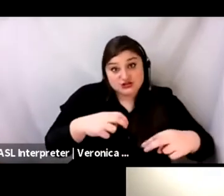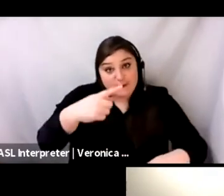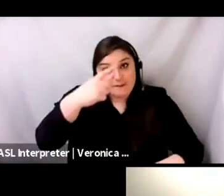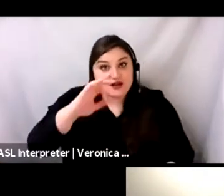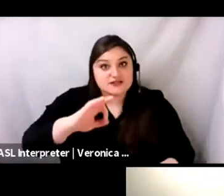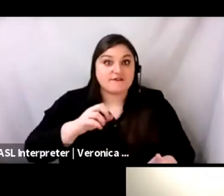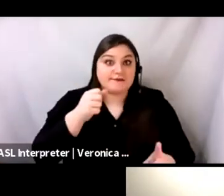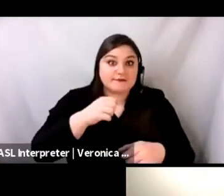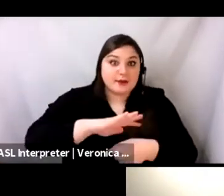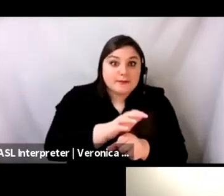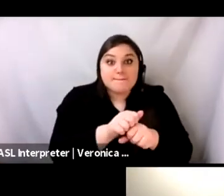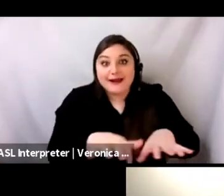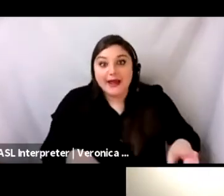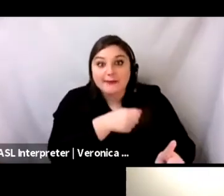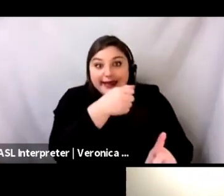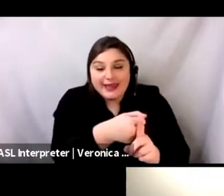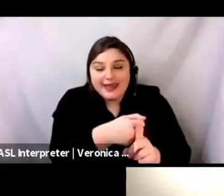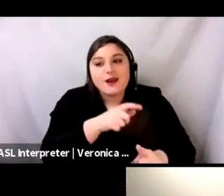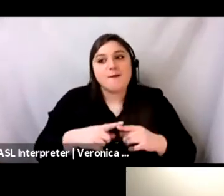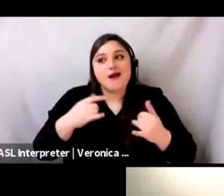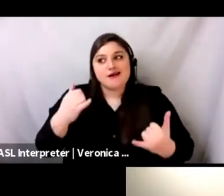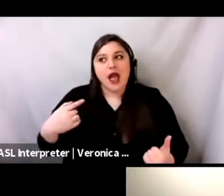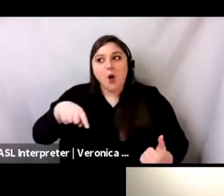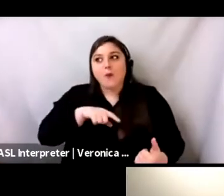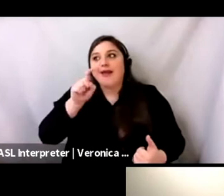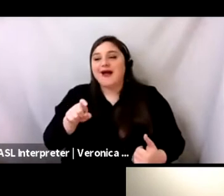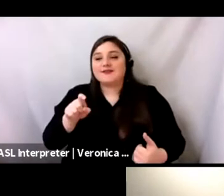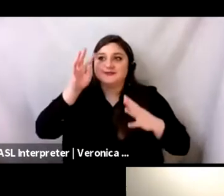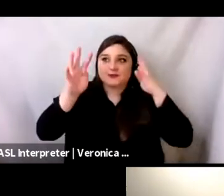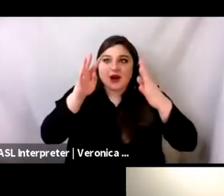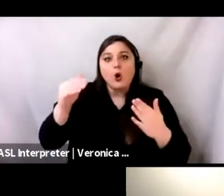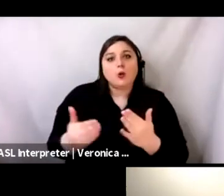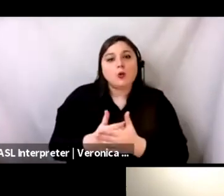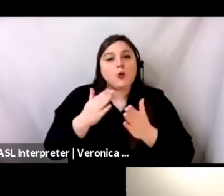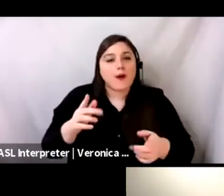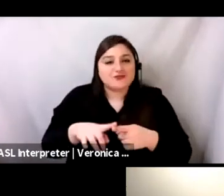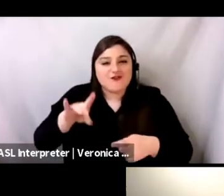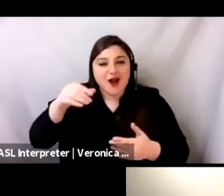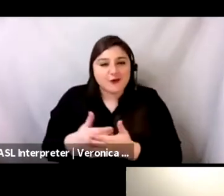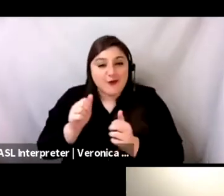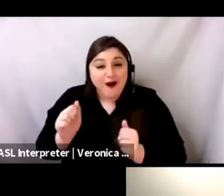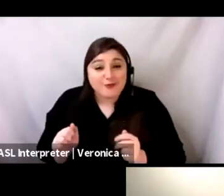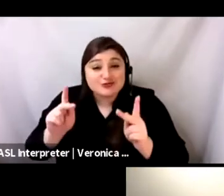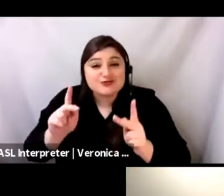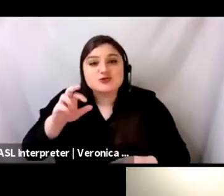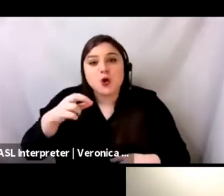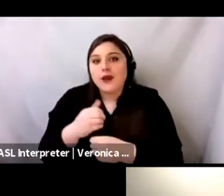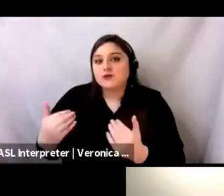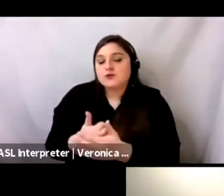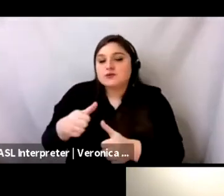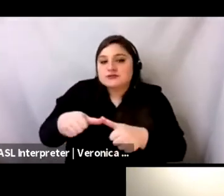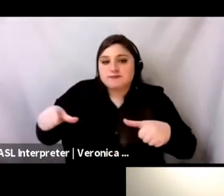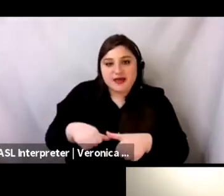to have these kinds of opportunities to find or create spaces which maybe are not possible in real life